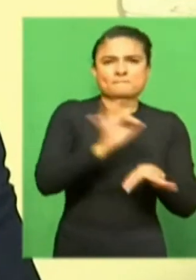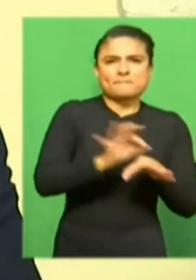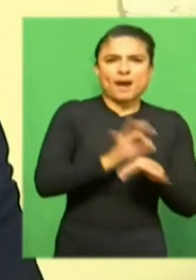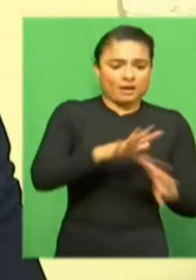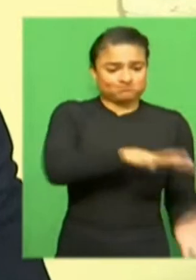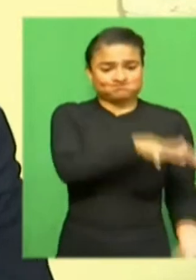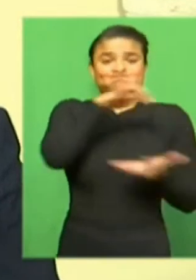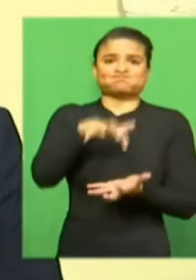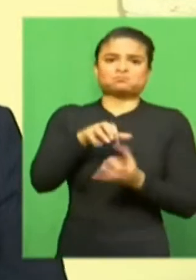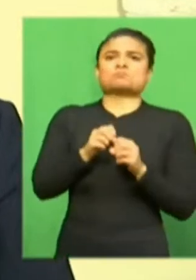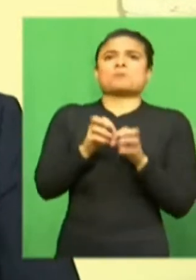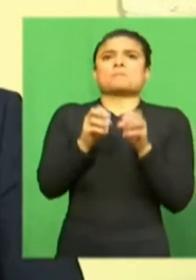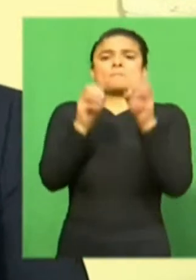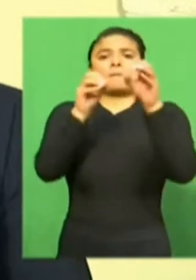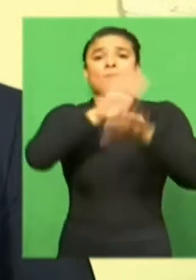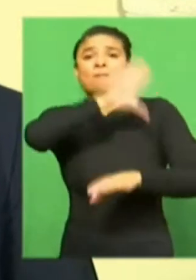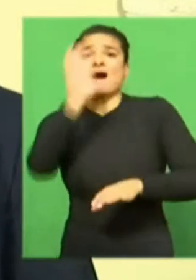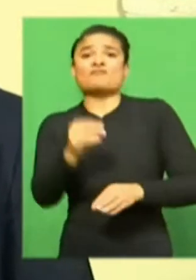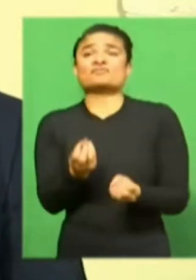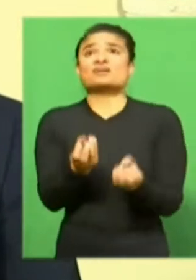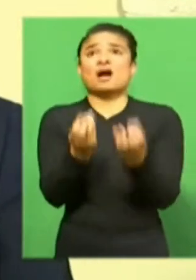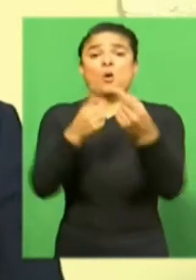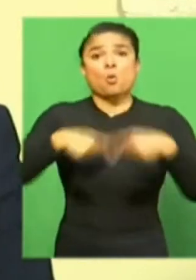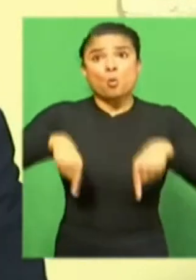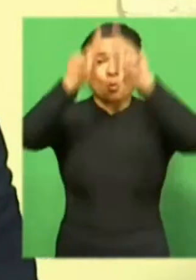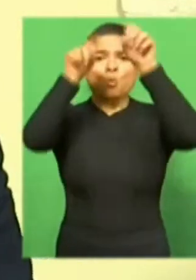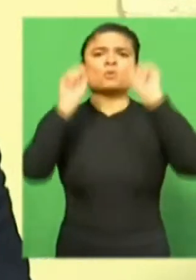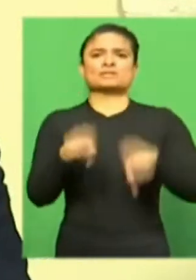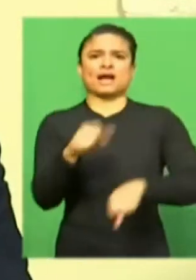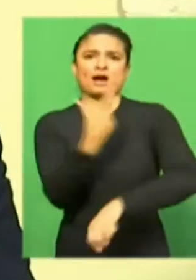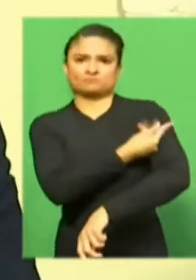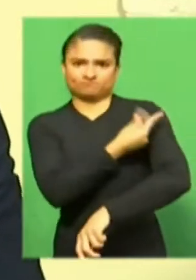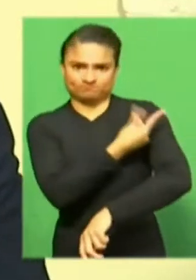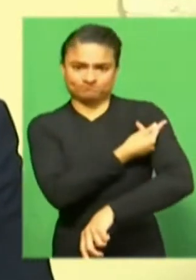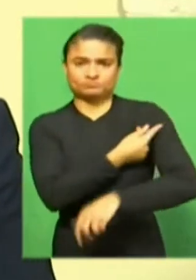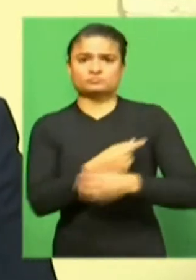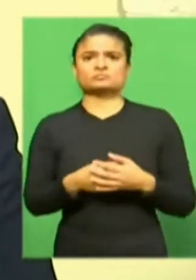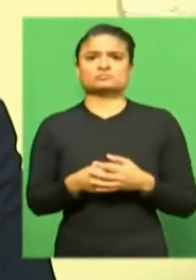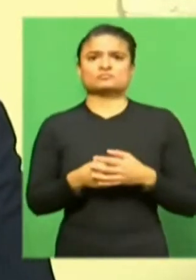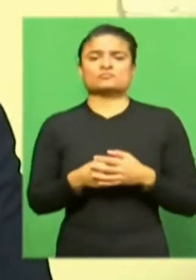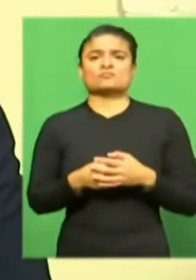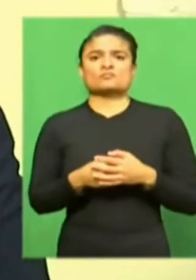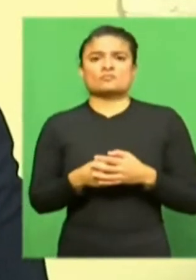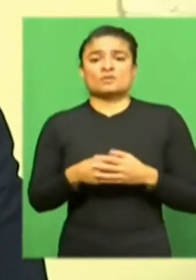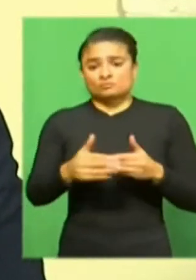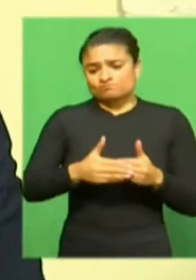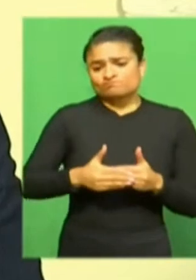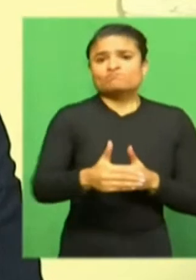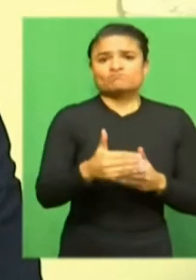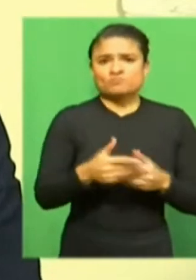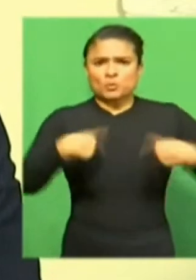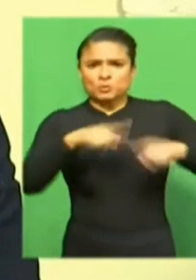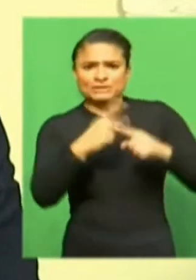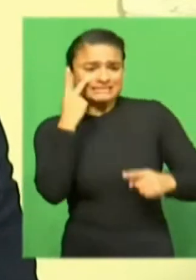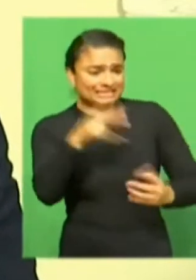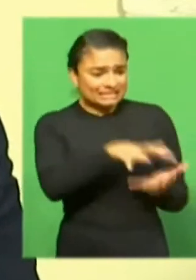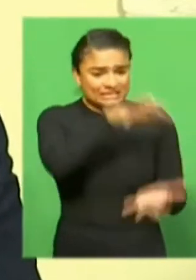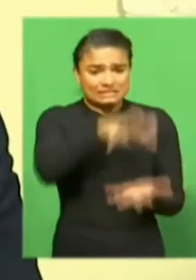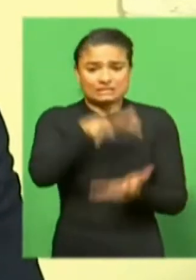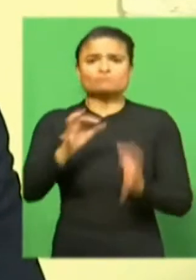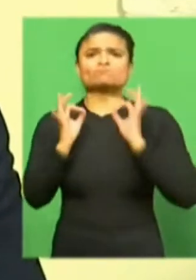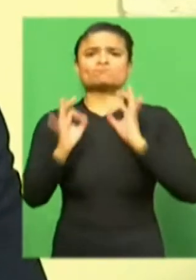is ample supply of vaccines for the short term, we must ensure that this supply is